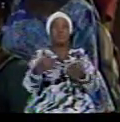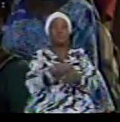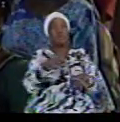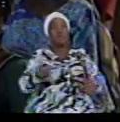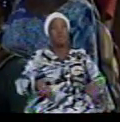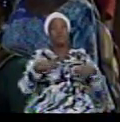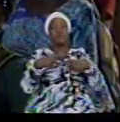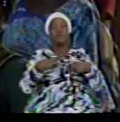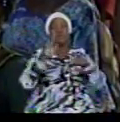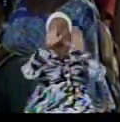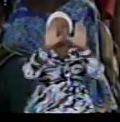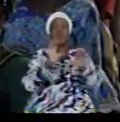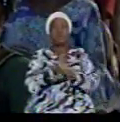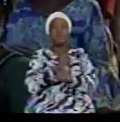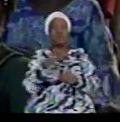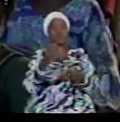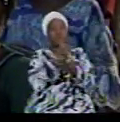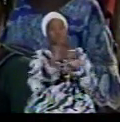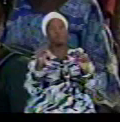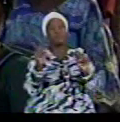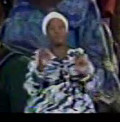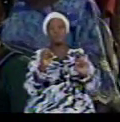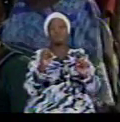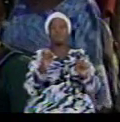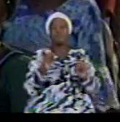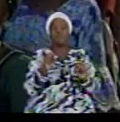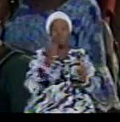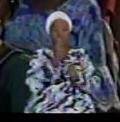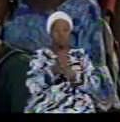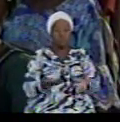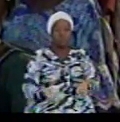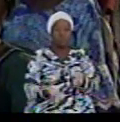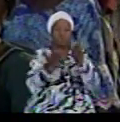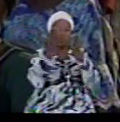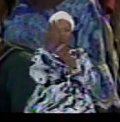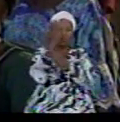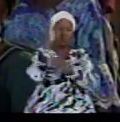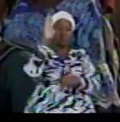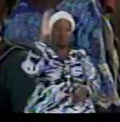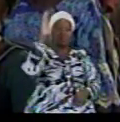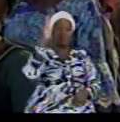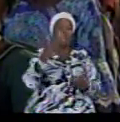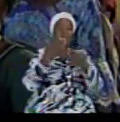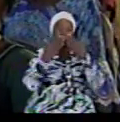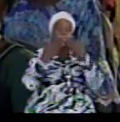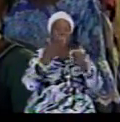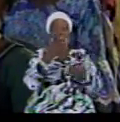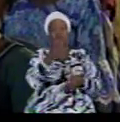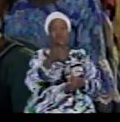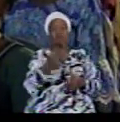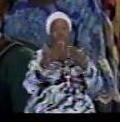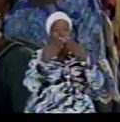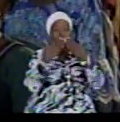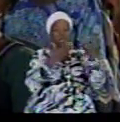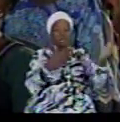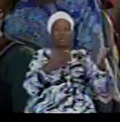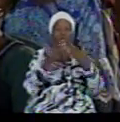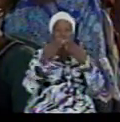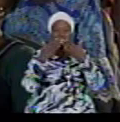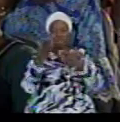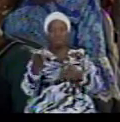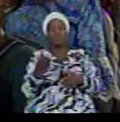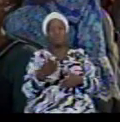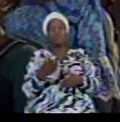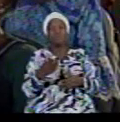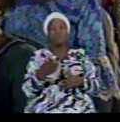life, miracle of salvation. Raise up that hand. Thank you there. God bless you there. If you're raising up